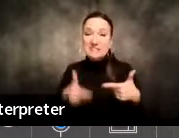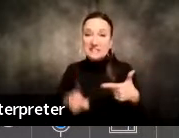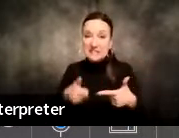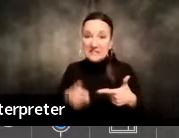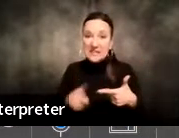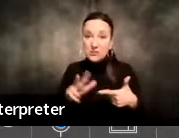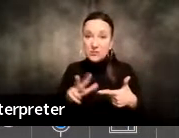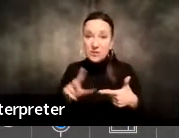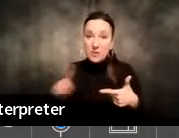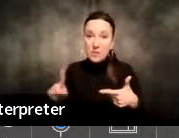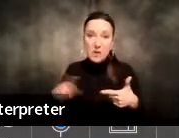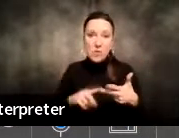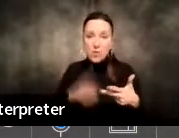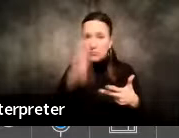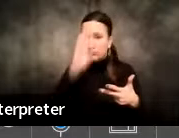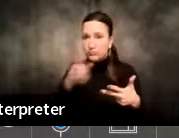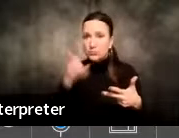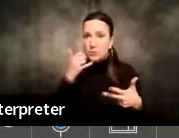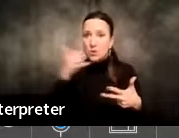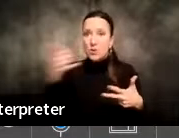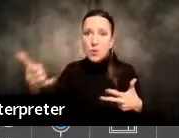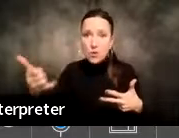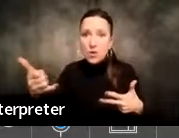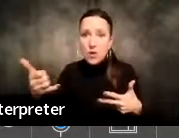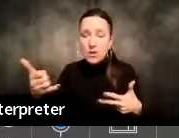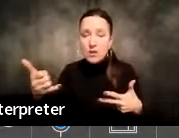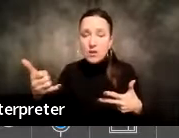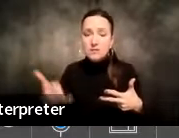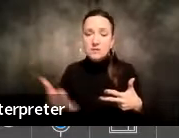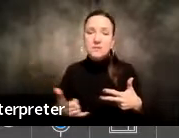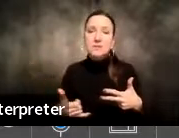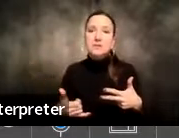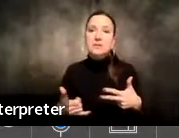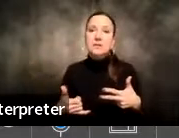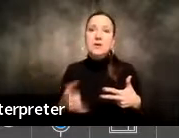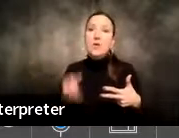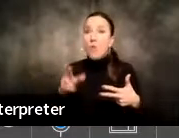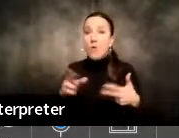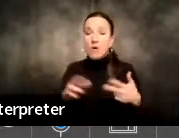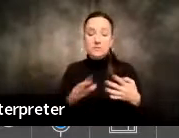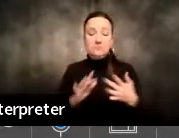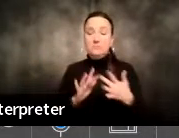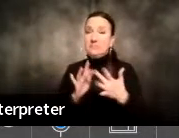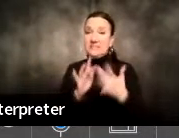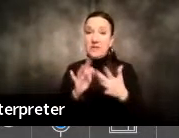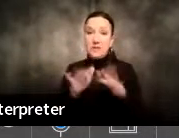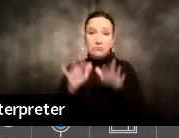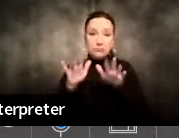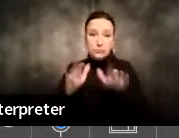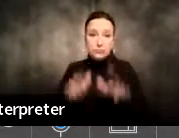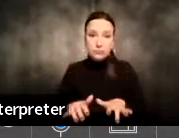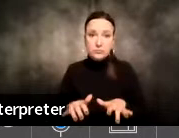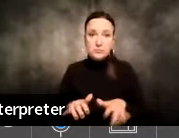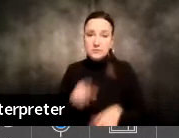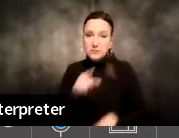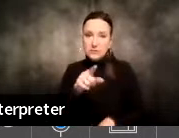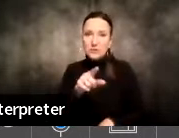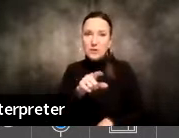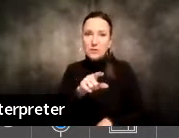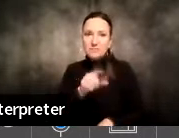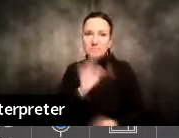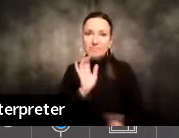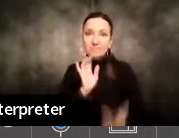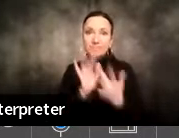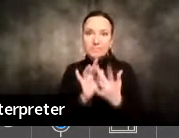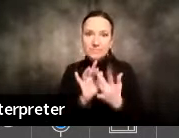well as calling 311 and submitting them online. You can tweet us for